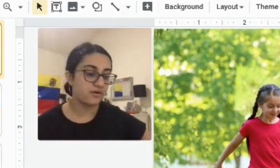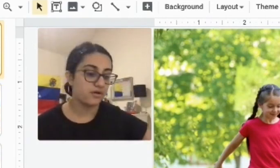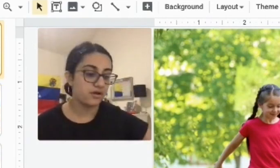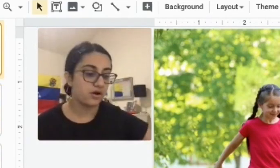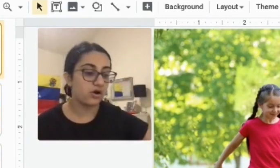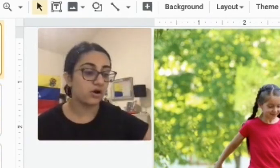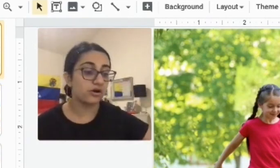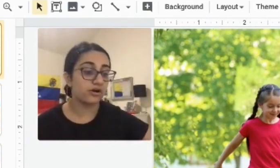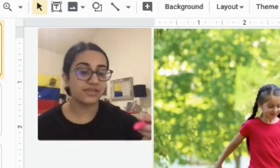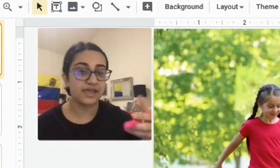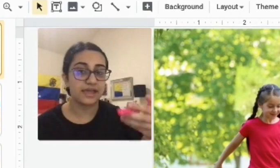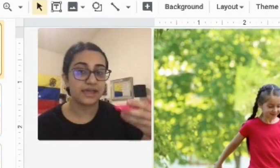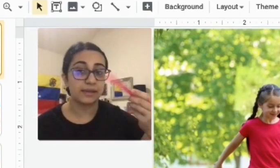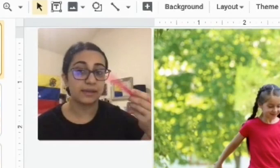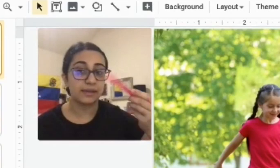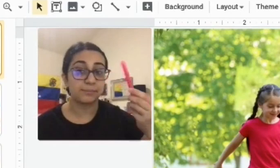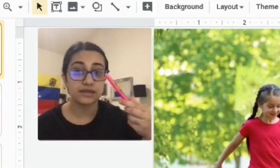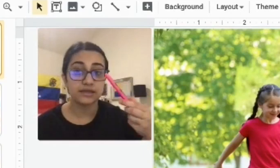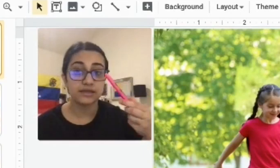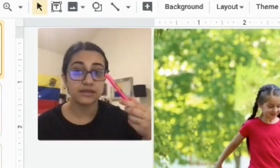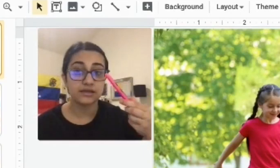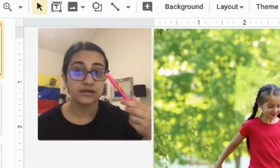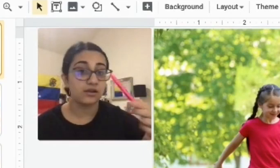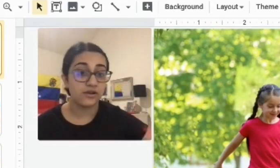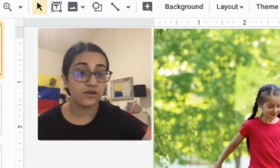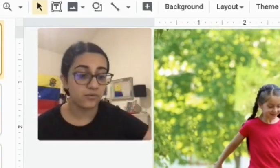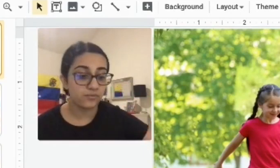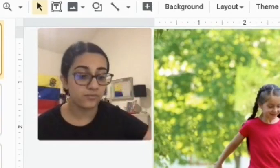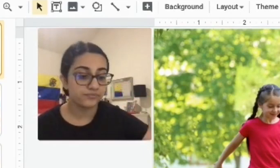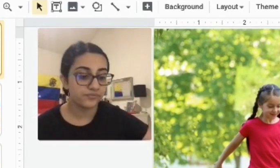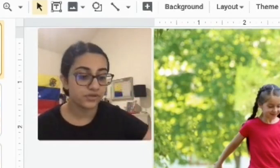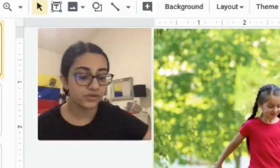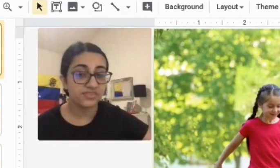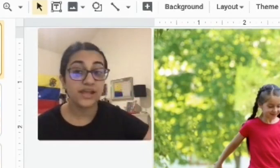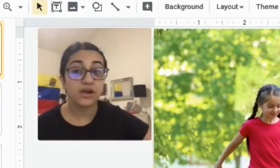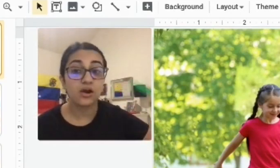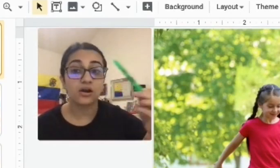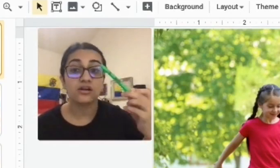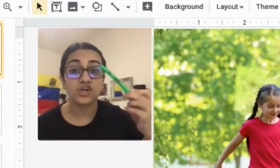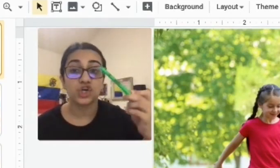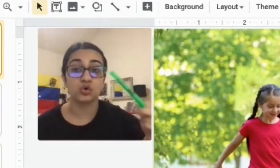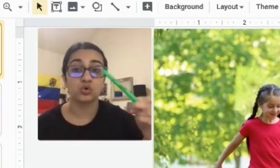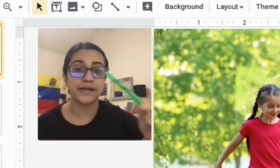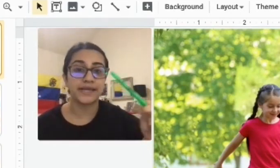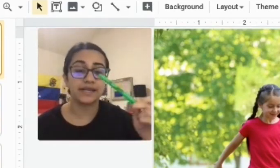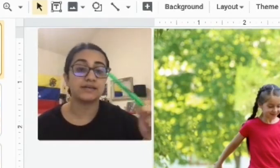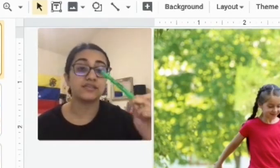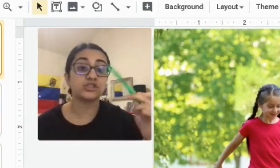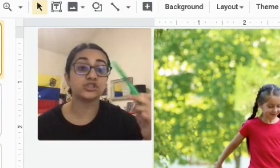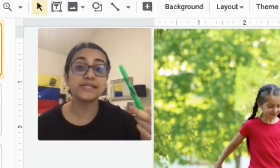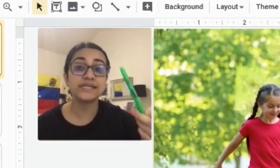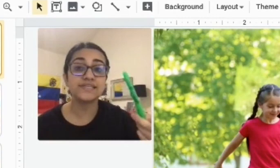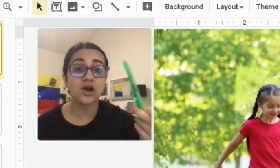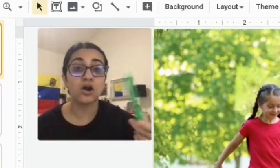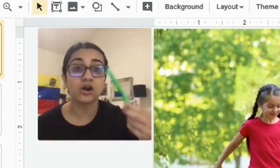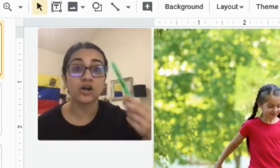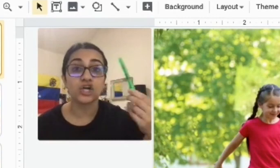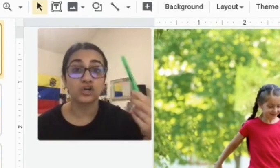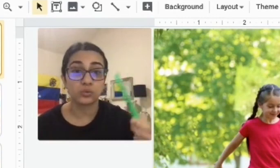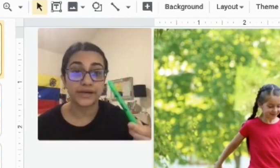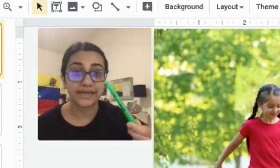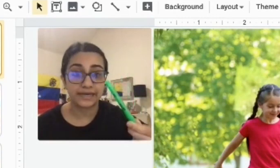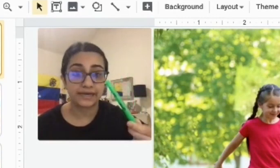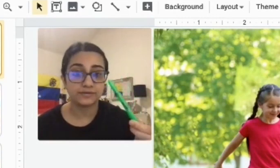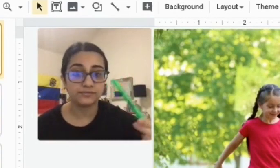No. Are they pink? No. They are green. The trees